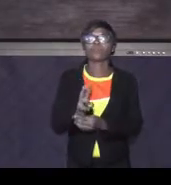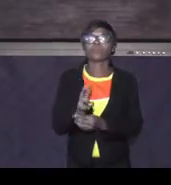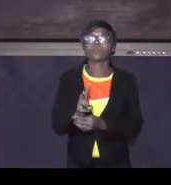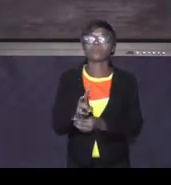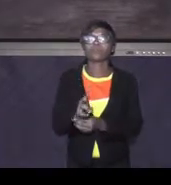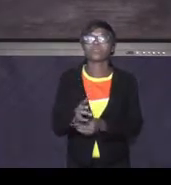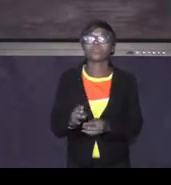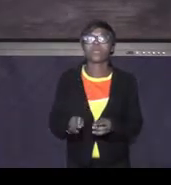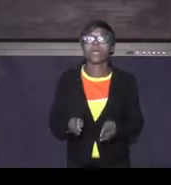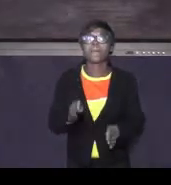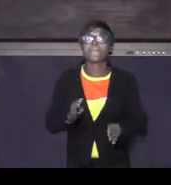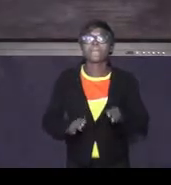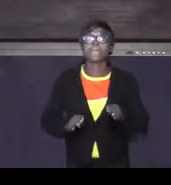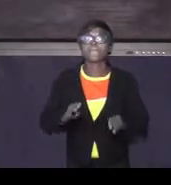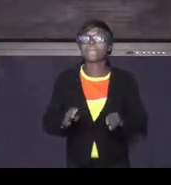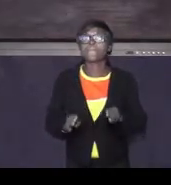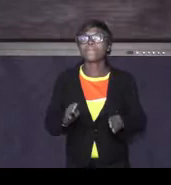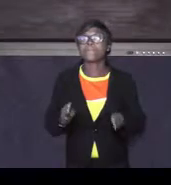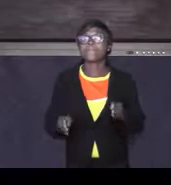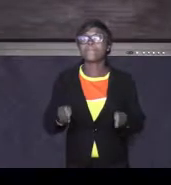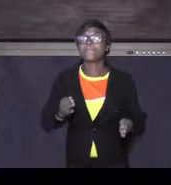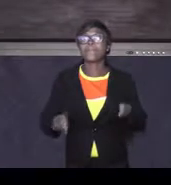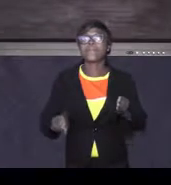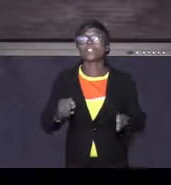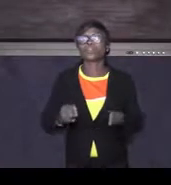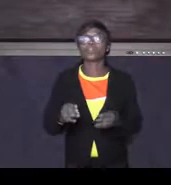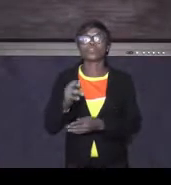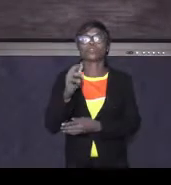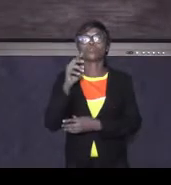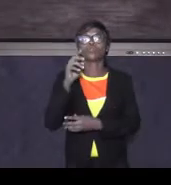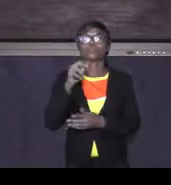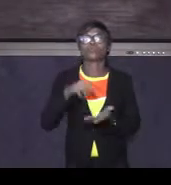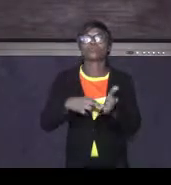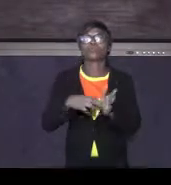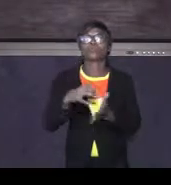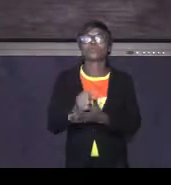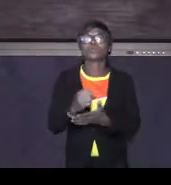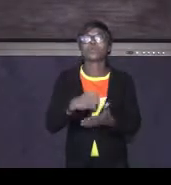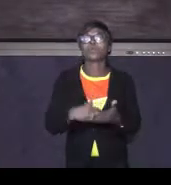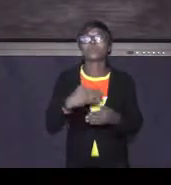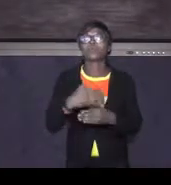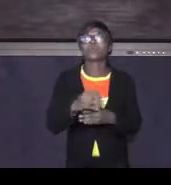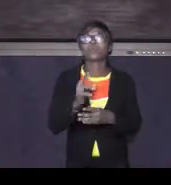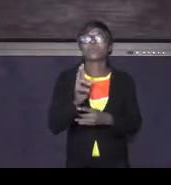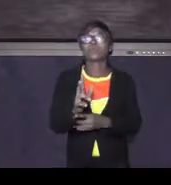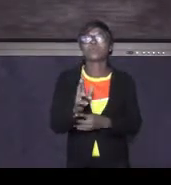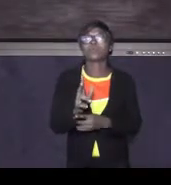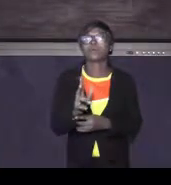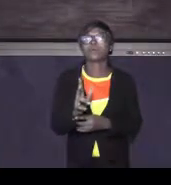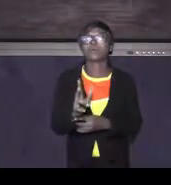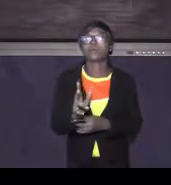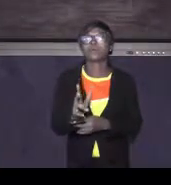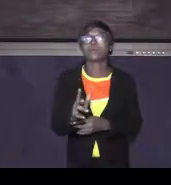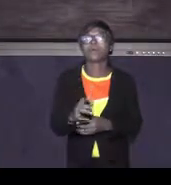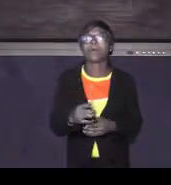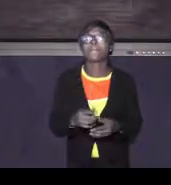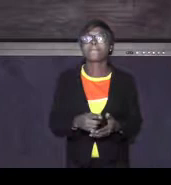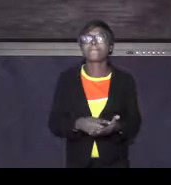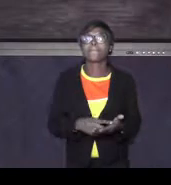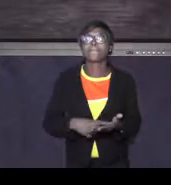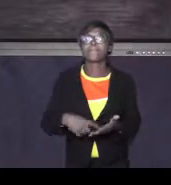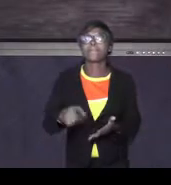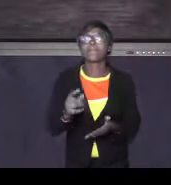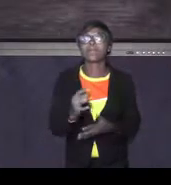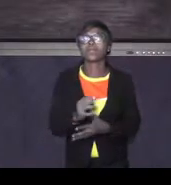we have measuring tools. Say that. Measuring tools. And next we have marking tools. Say